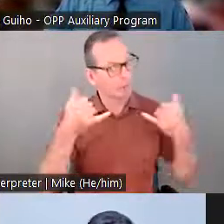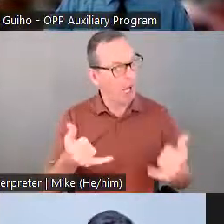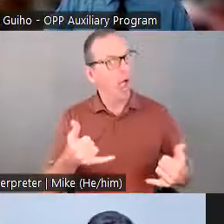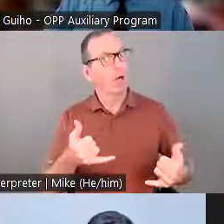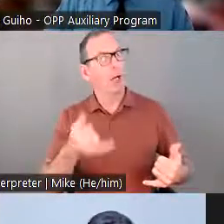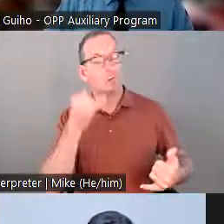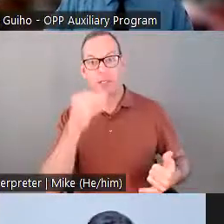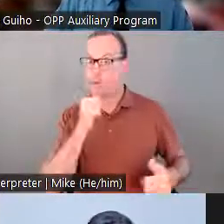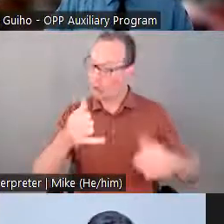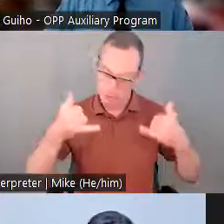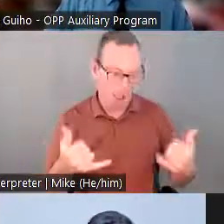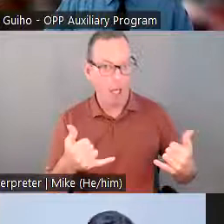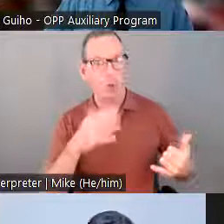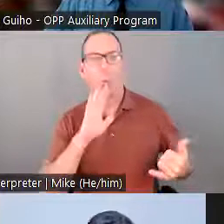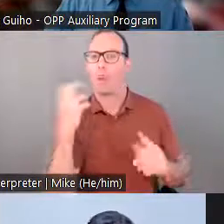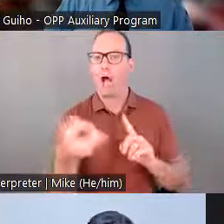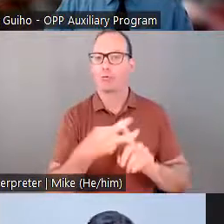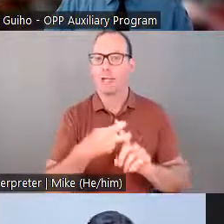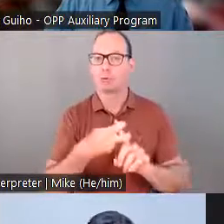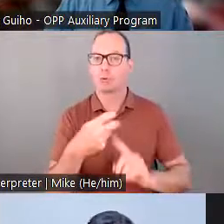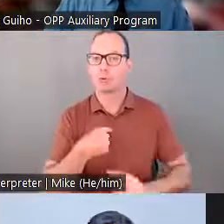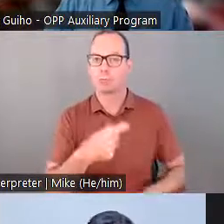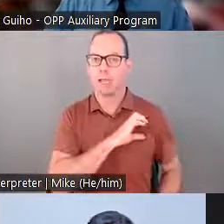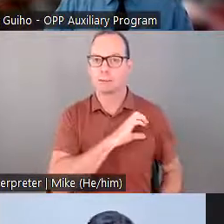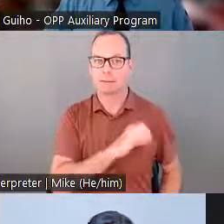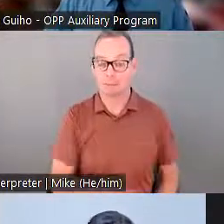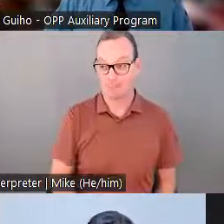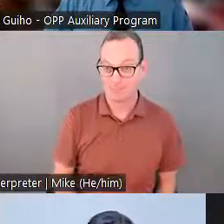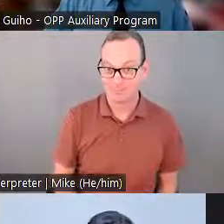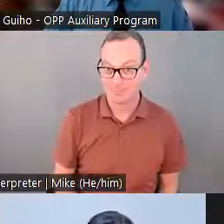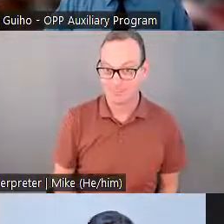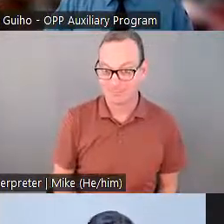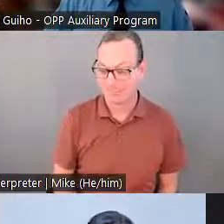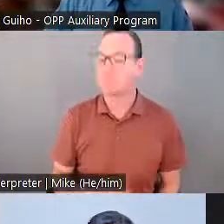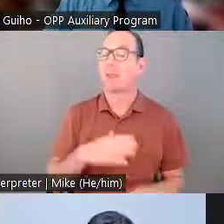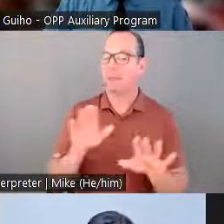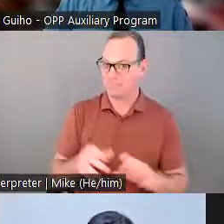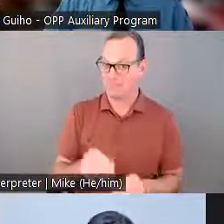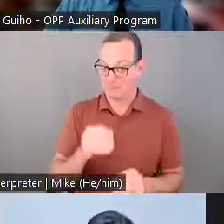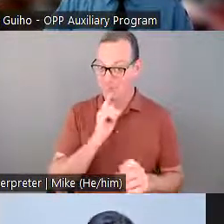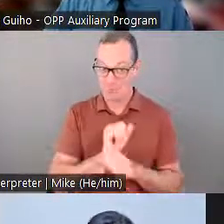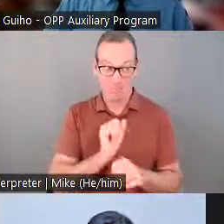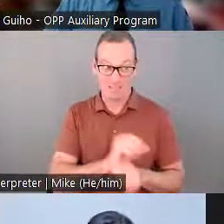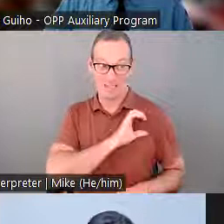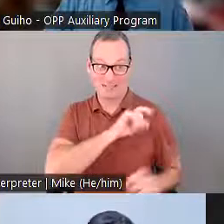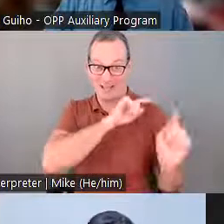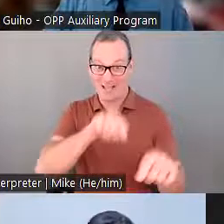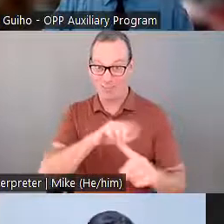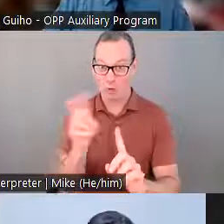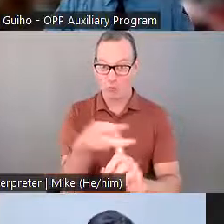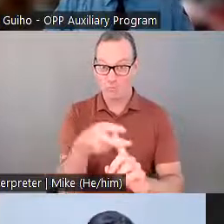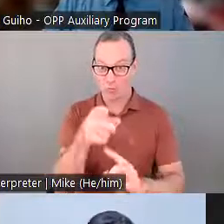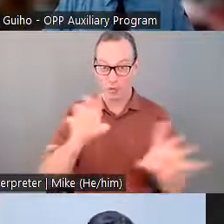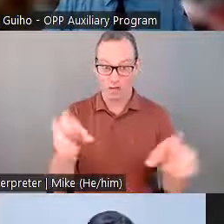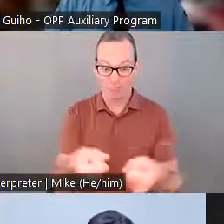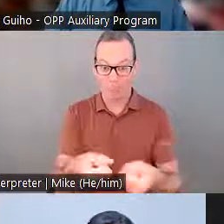you're going to be arrested by the police, we will not give you advance notification that we're coming to your house to arrest you. That will never